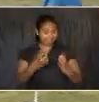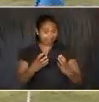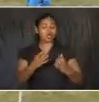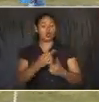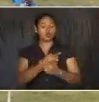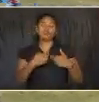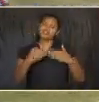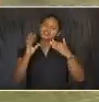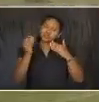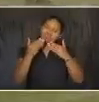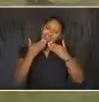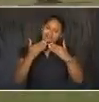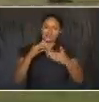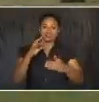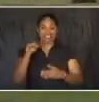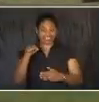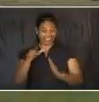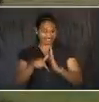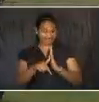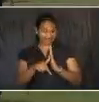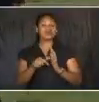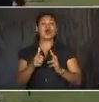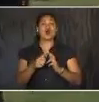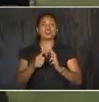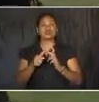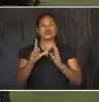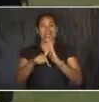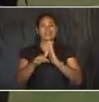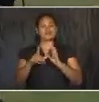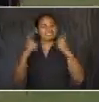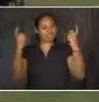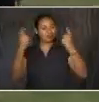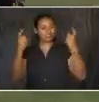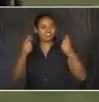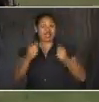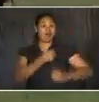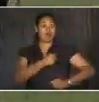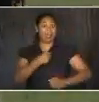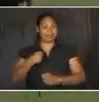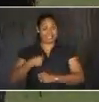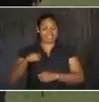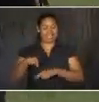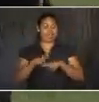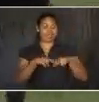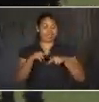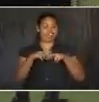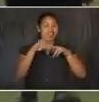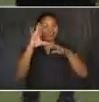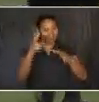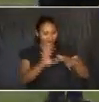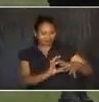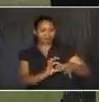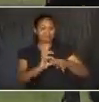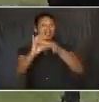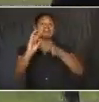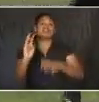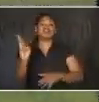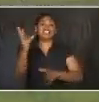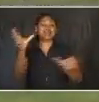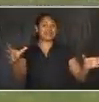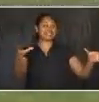lebu di tigli sokongo embo tikitel tunga ni bengarabi na matambani ni matai balu me baka nirto borongi na ibiu lebu ni katolu ni matai